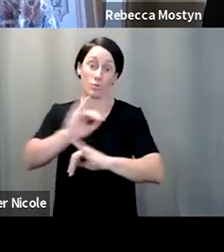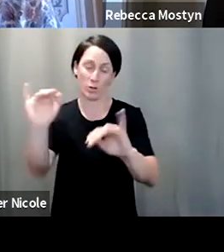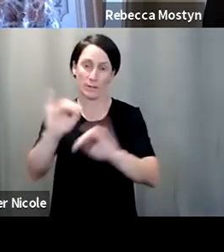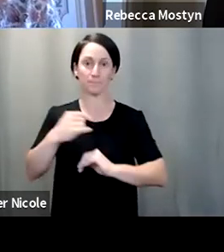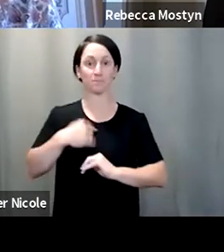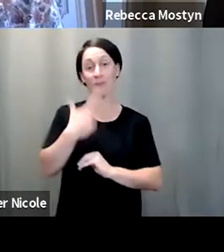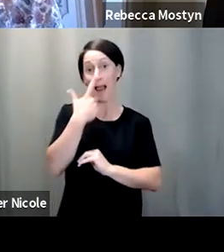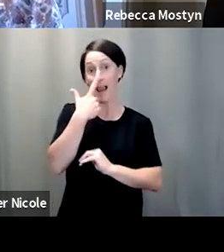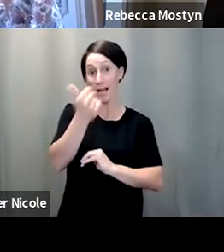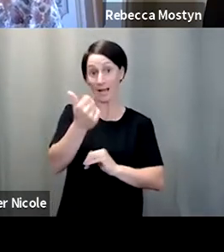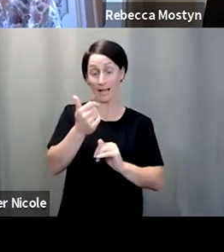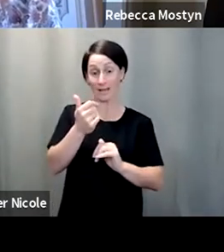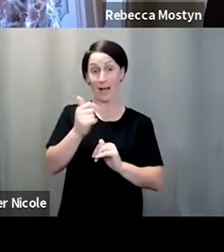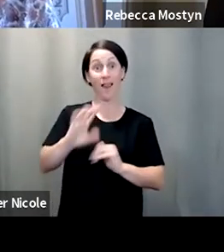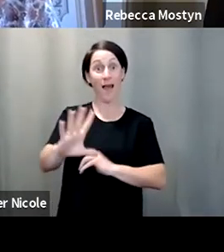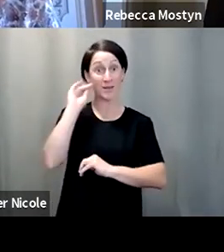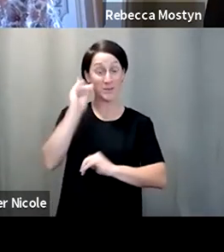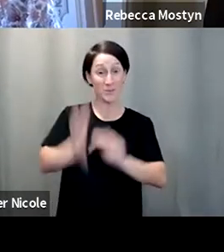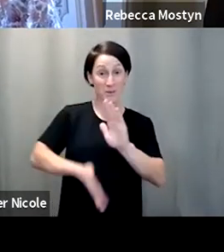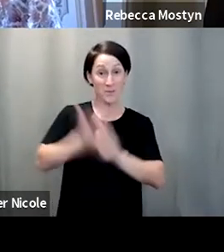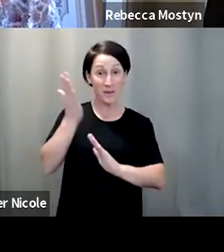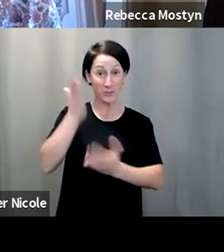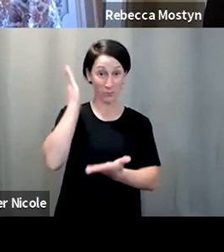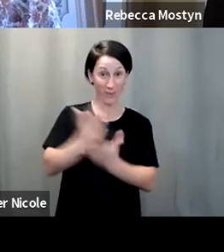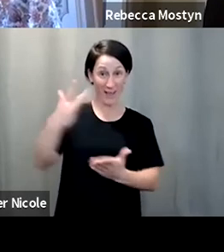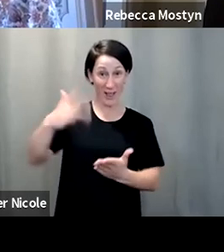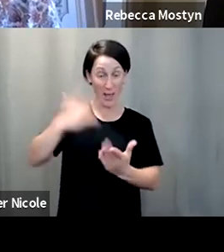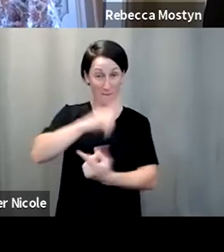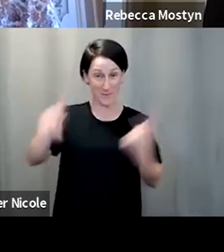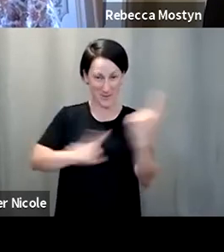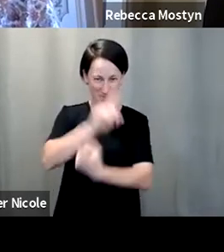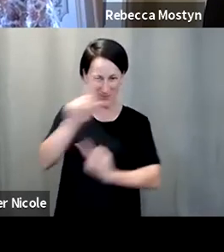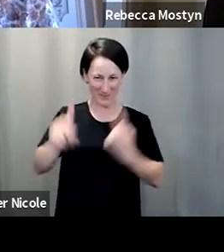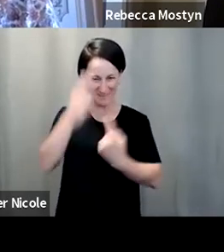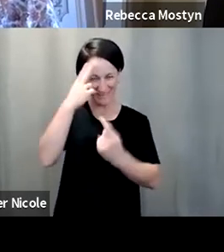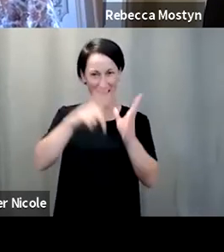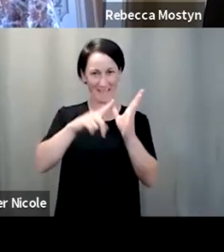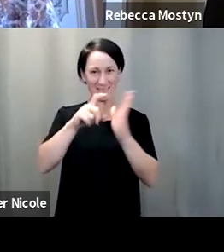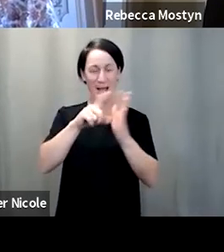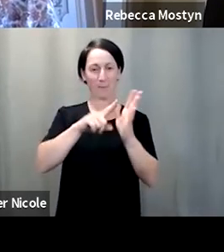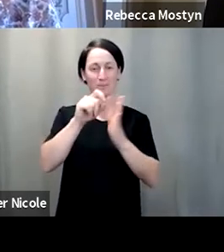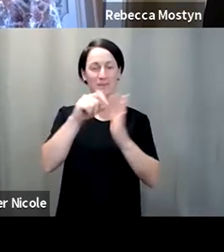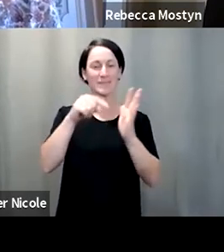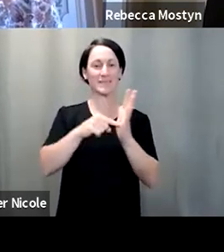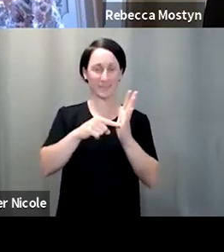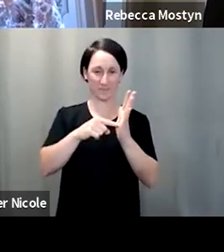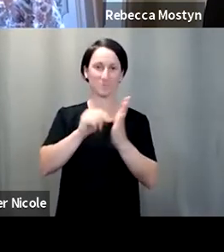conference in real life last week, ADAPT, Queensland's Performing Arts Conference. And one of the key points I took away was,